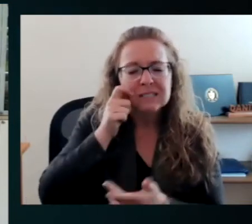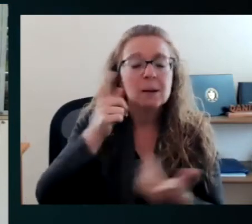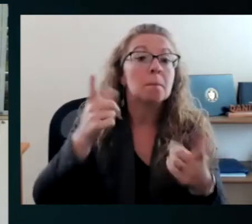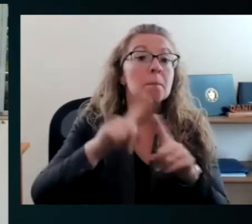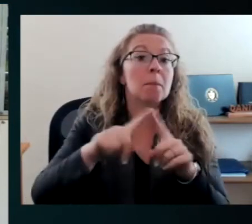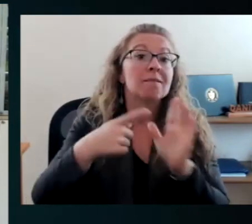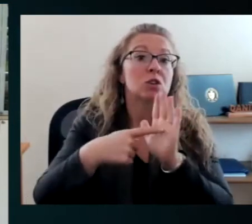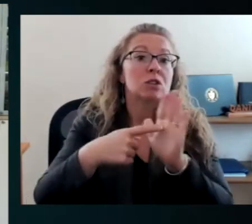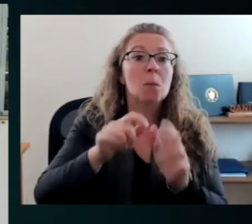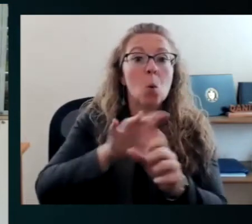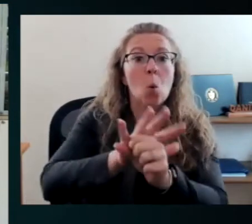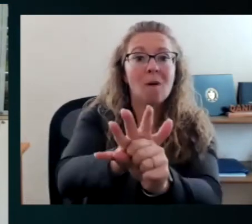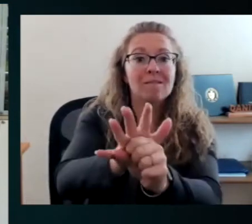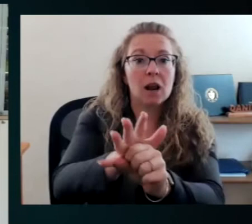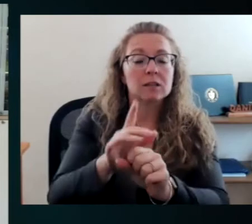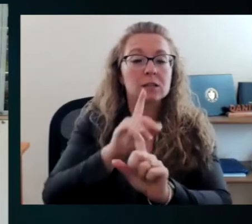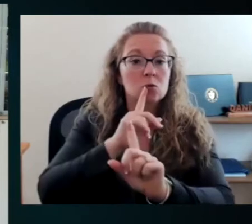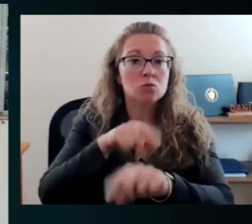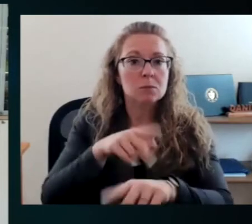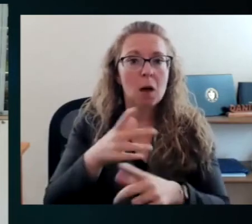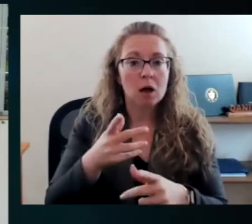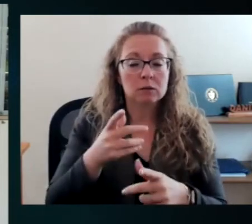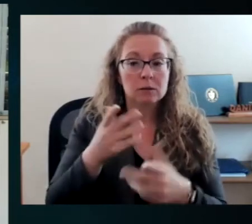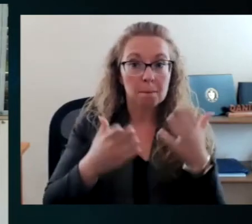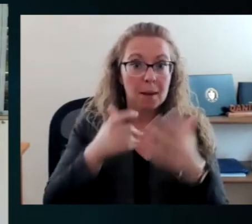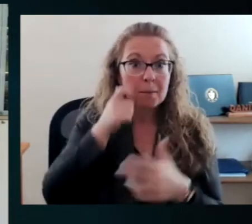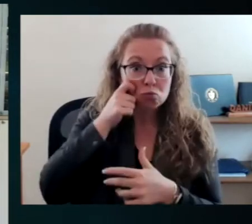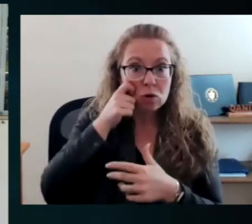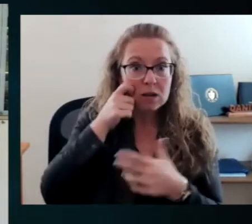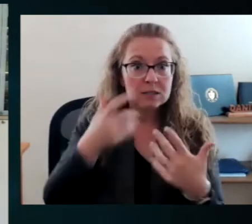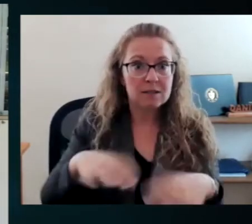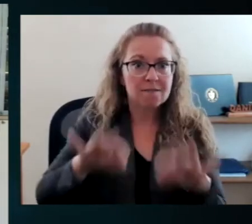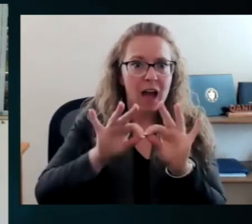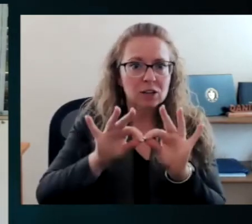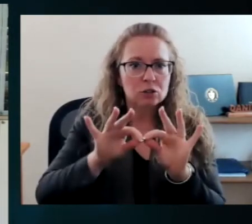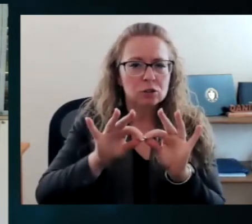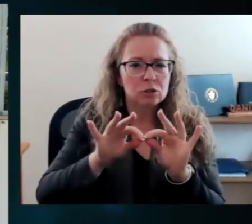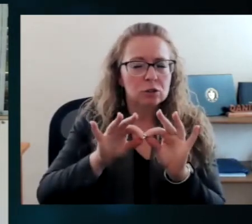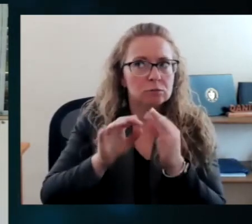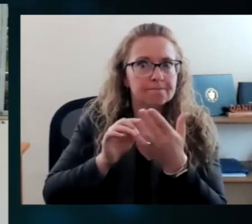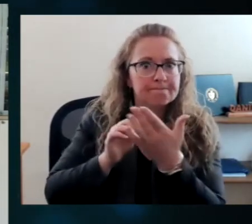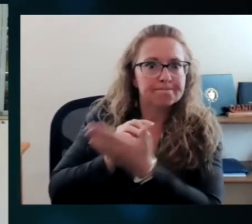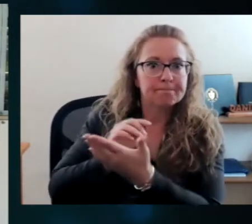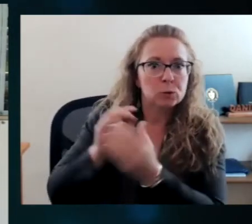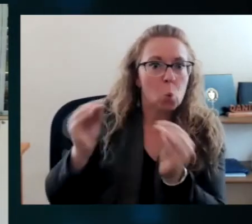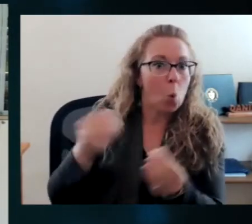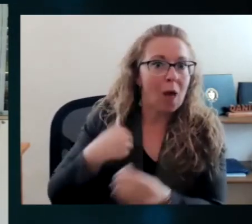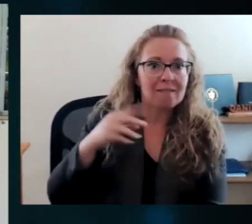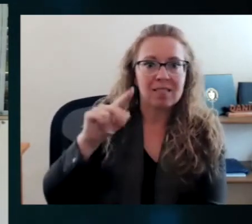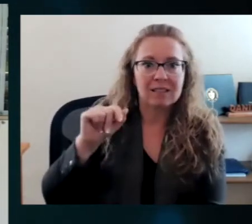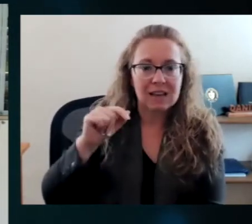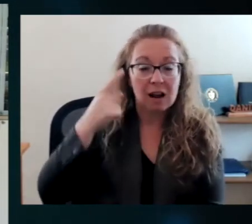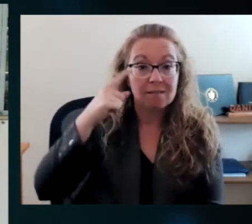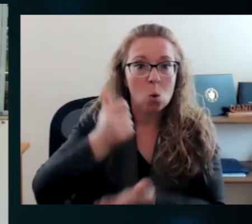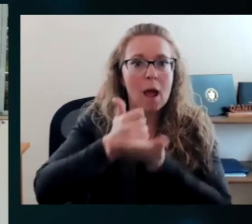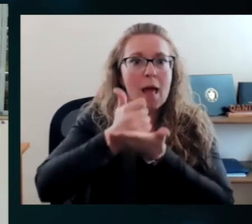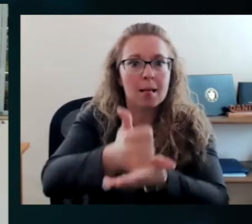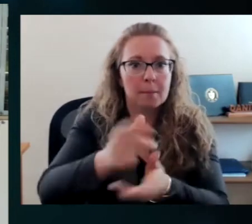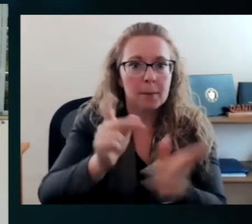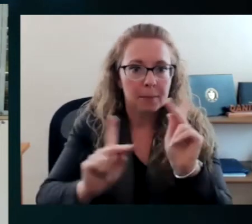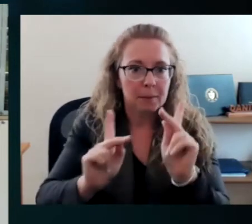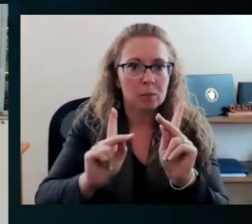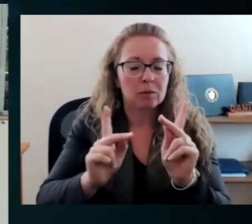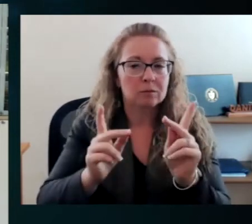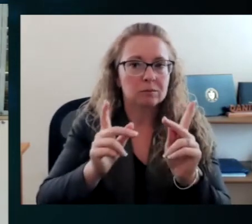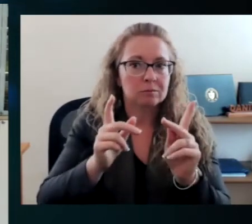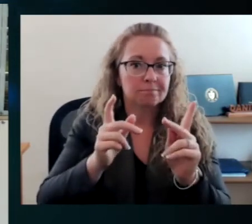response, then you simply don't have the data that you need to actually help people who need the support. So